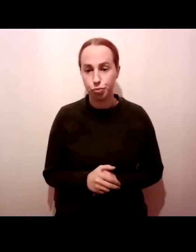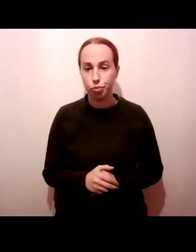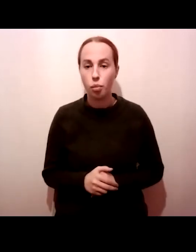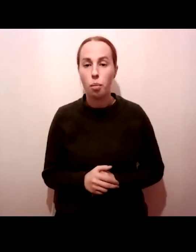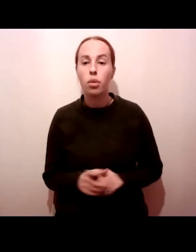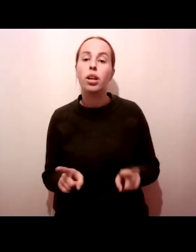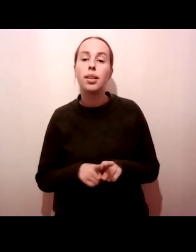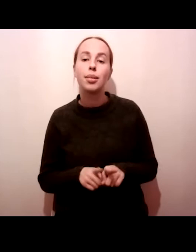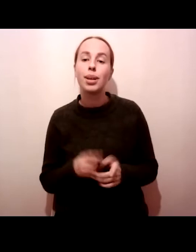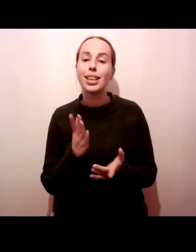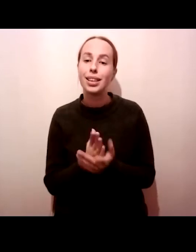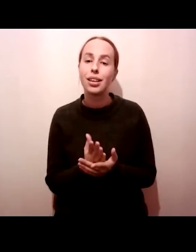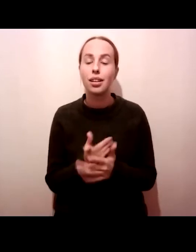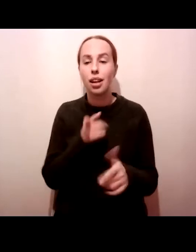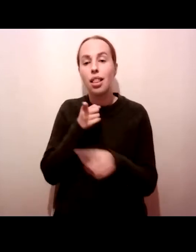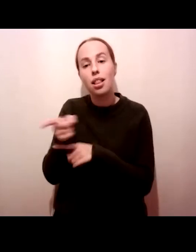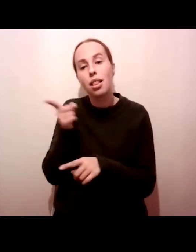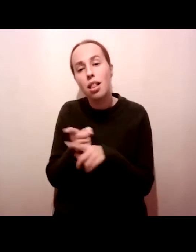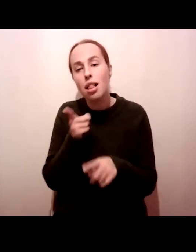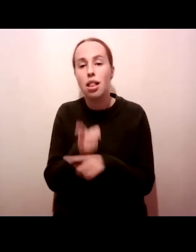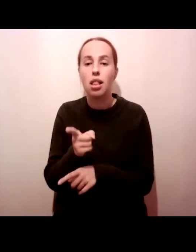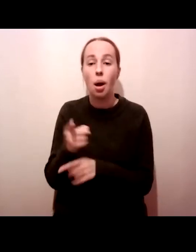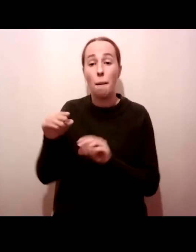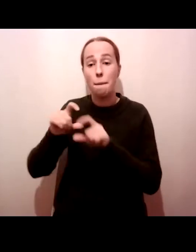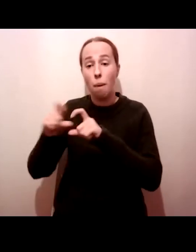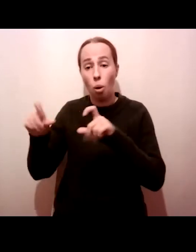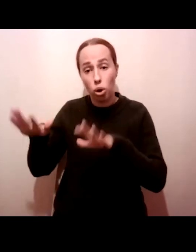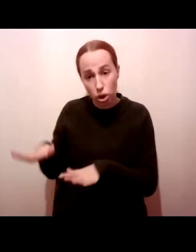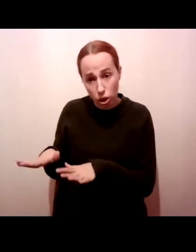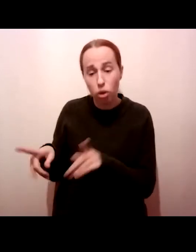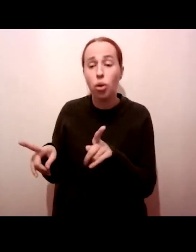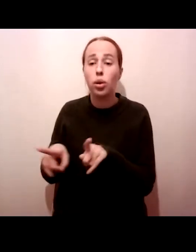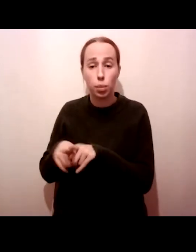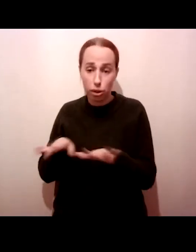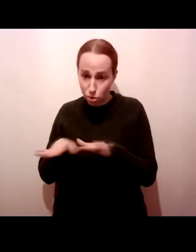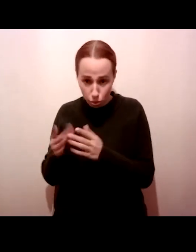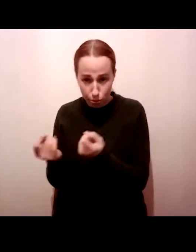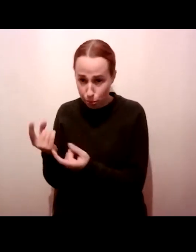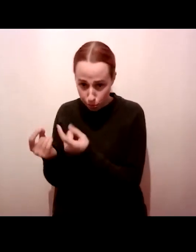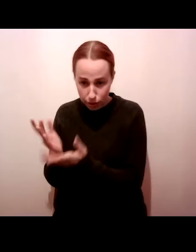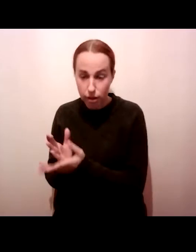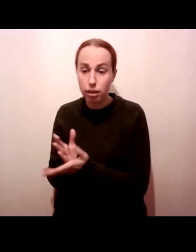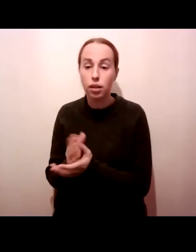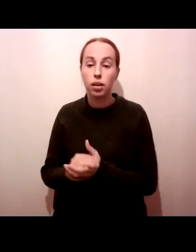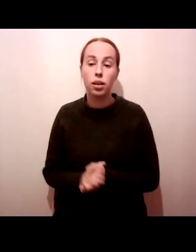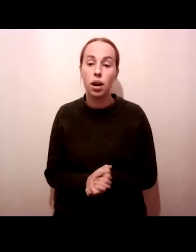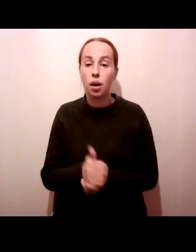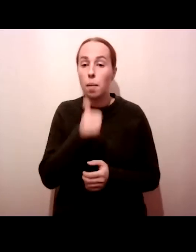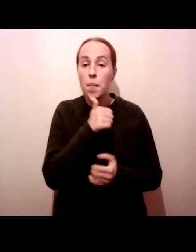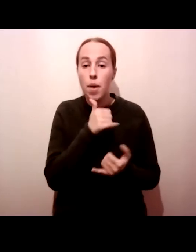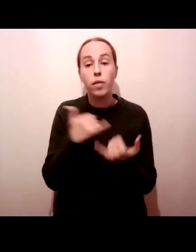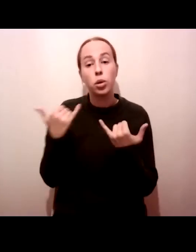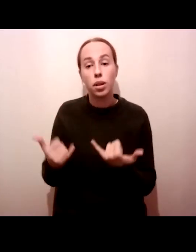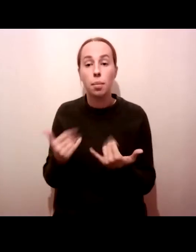their parents. Well, of course, there are cases of bullying from the staff of the